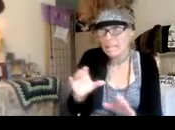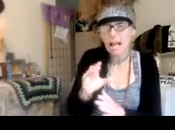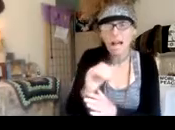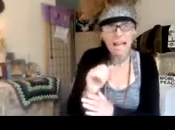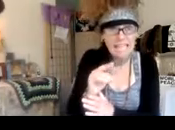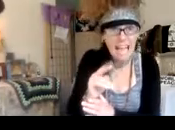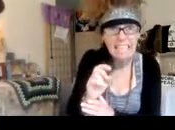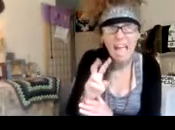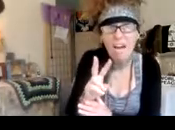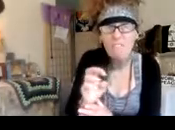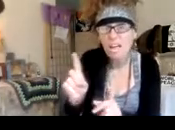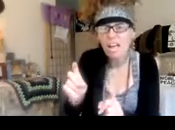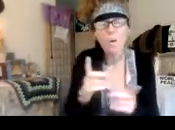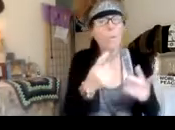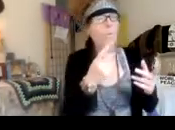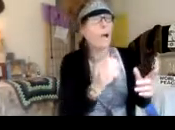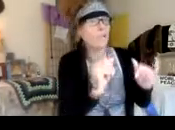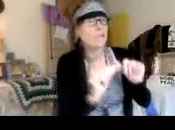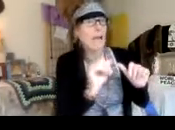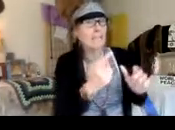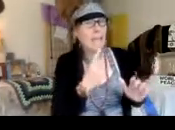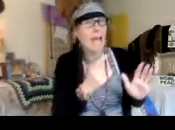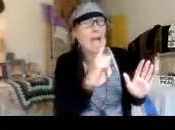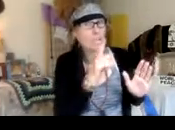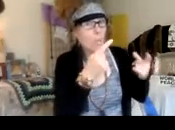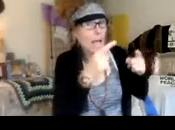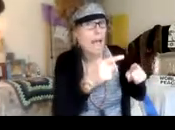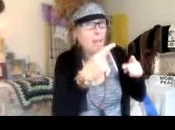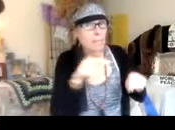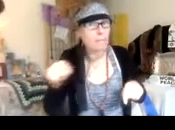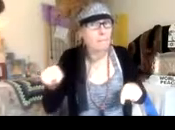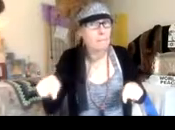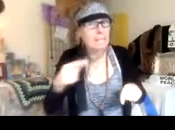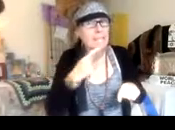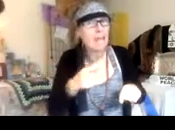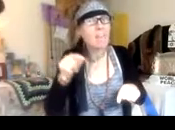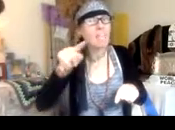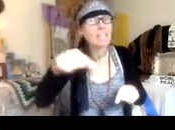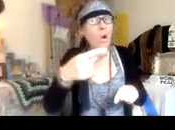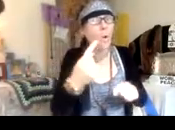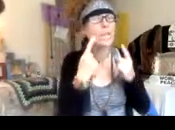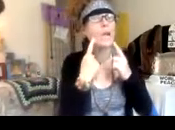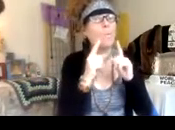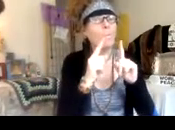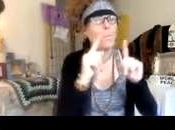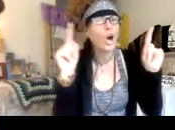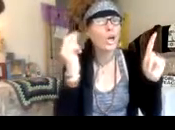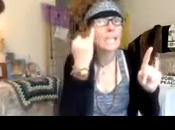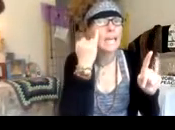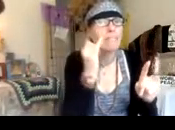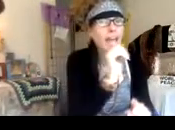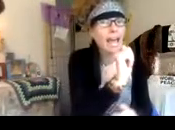Well, something occurred. Actually, what's happening is that this only works if it's